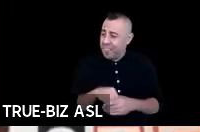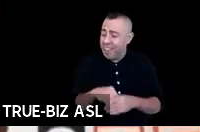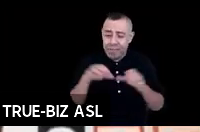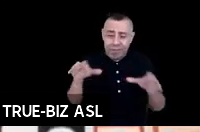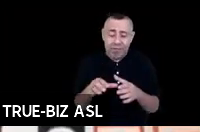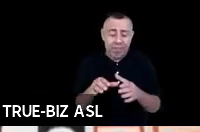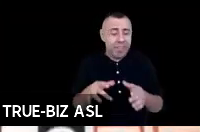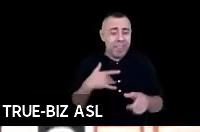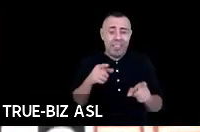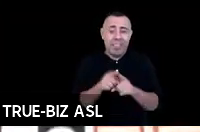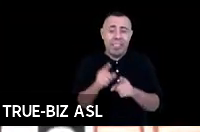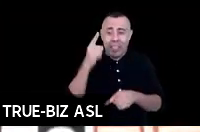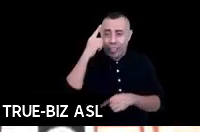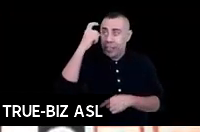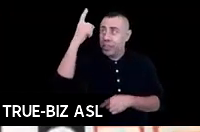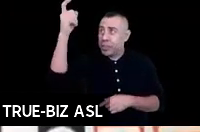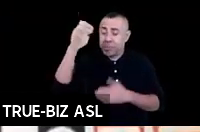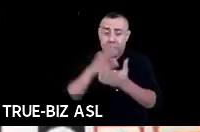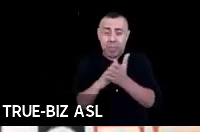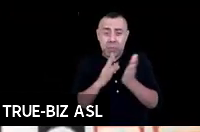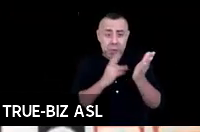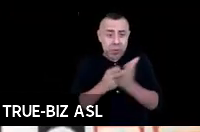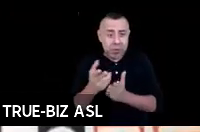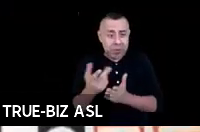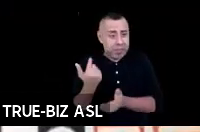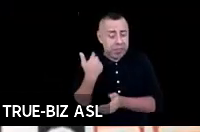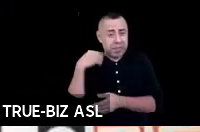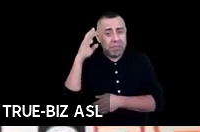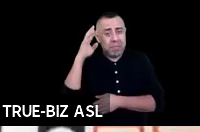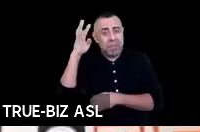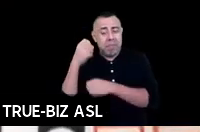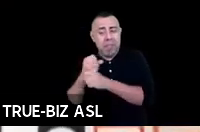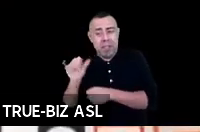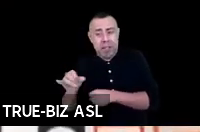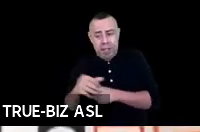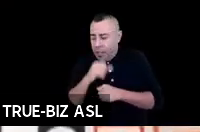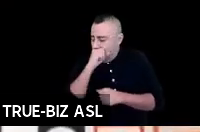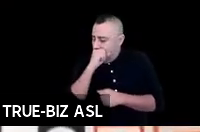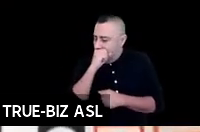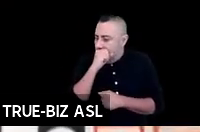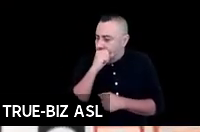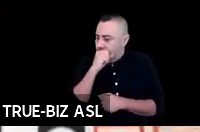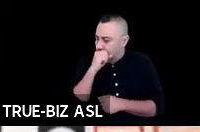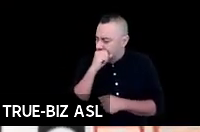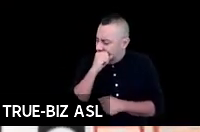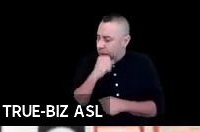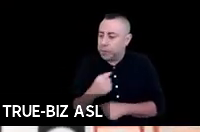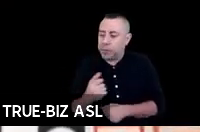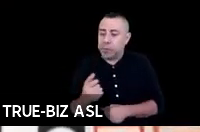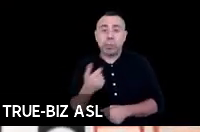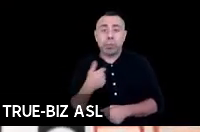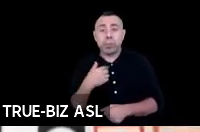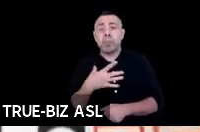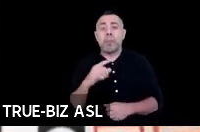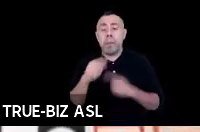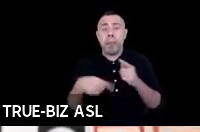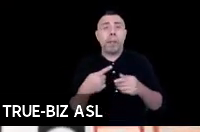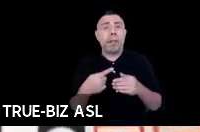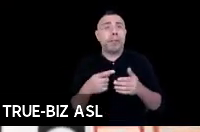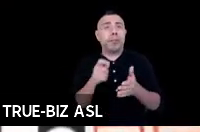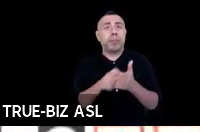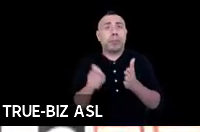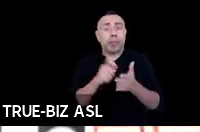forth, just for something that I made. And what I like about playwriting is it lets me say things in ways that I still can't say